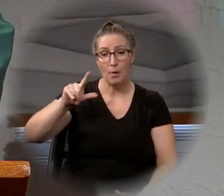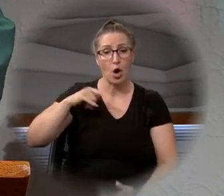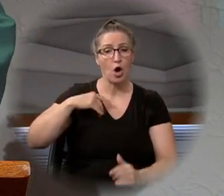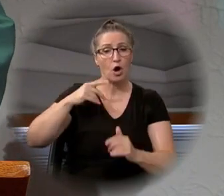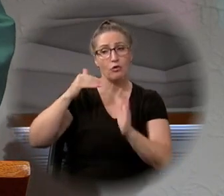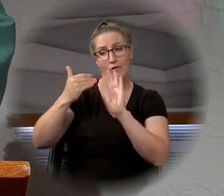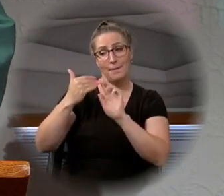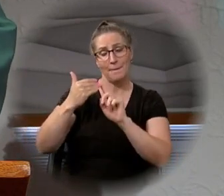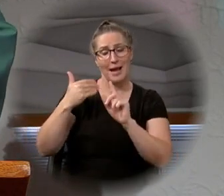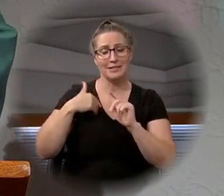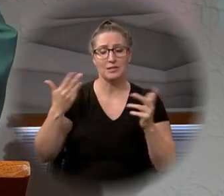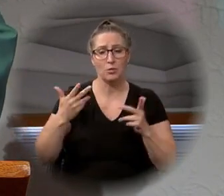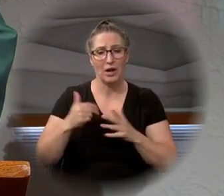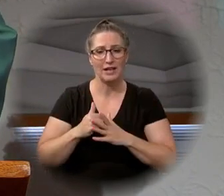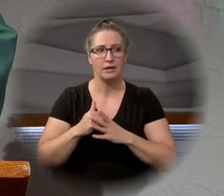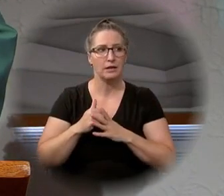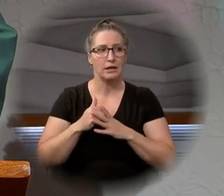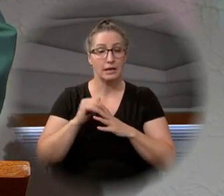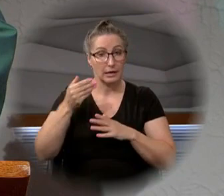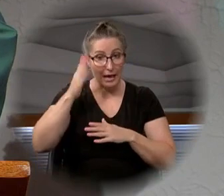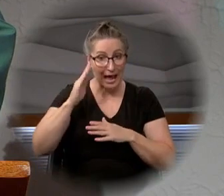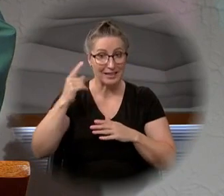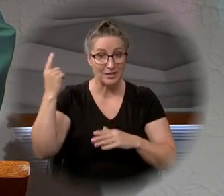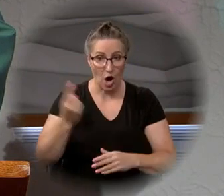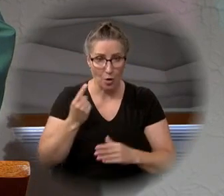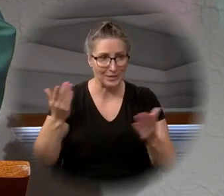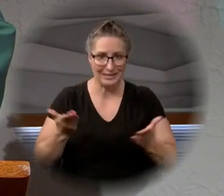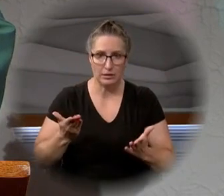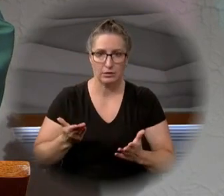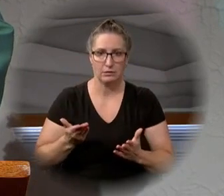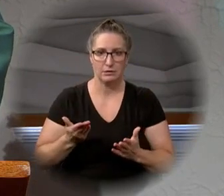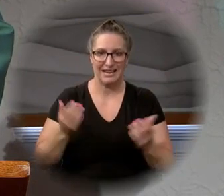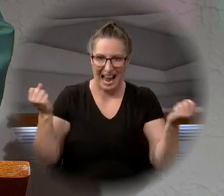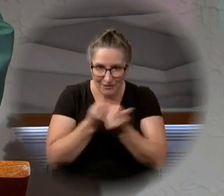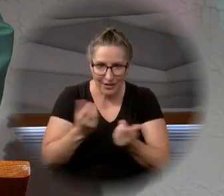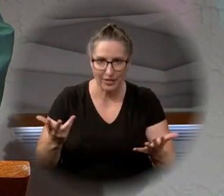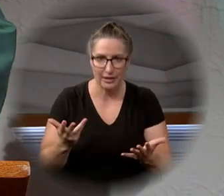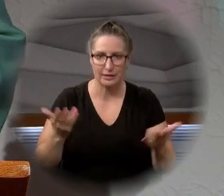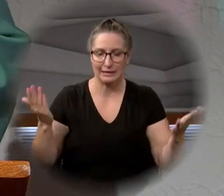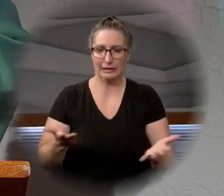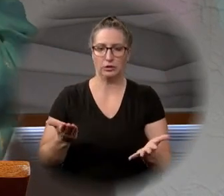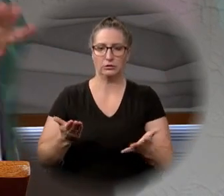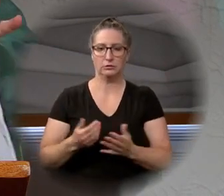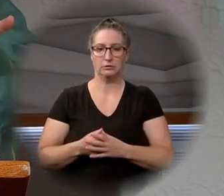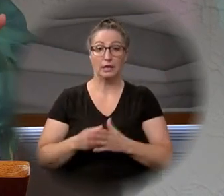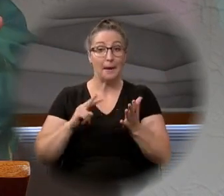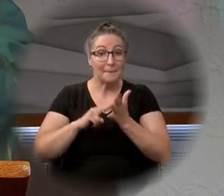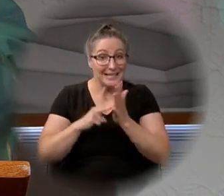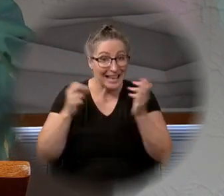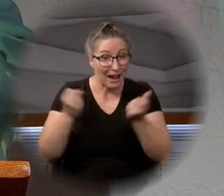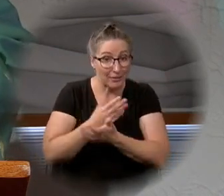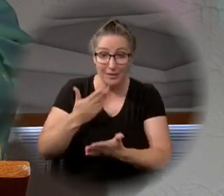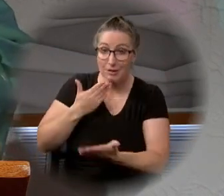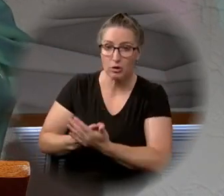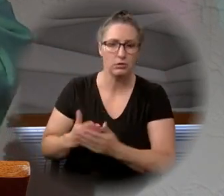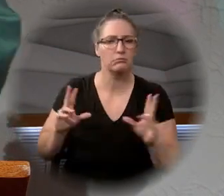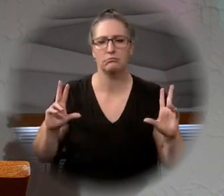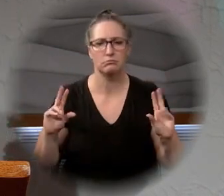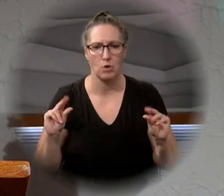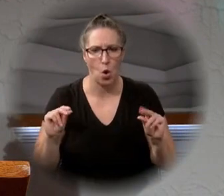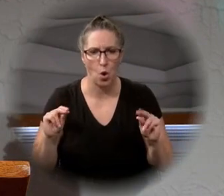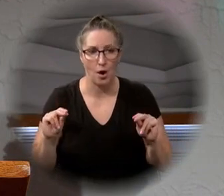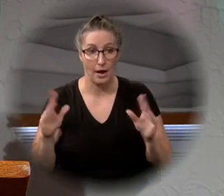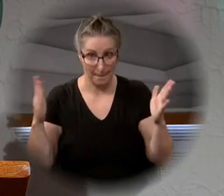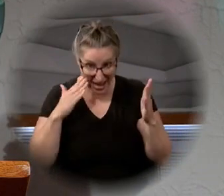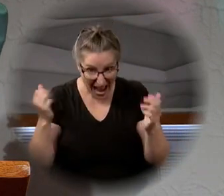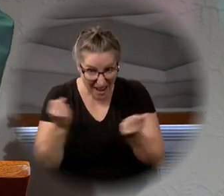really present in all things, in all things. And doesn't mean that all things are good, doesn't mean that all